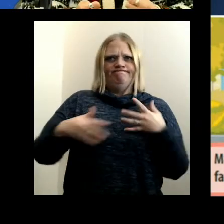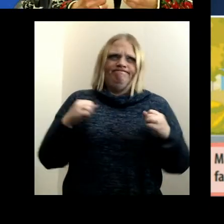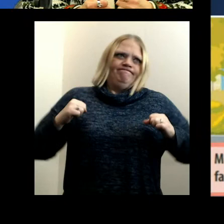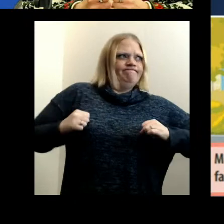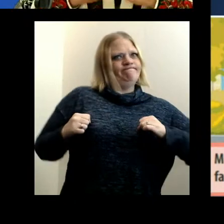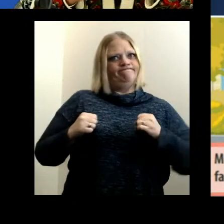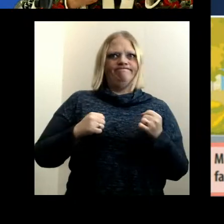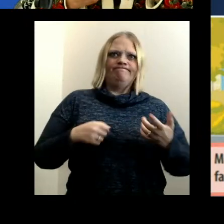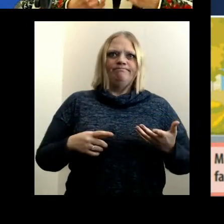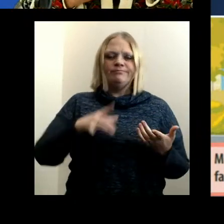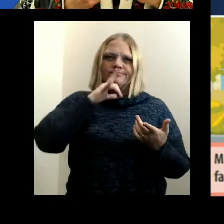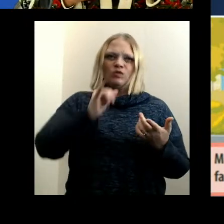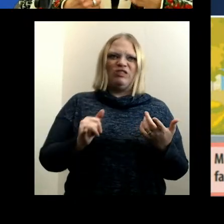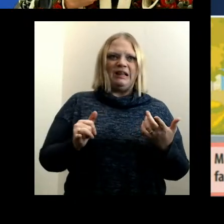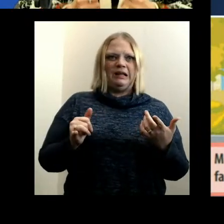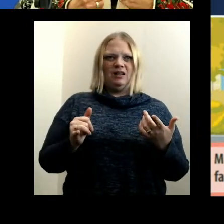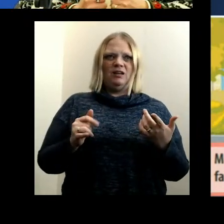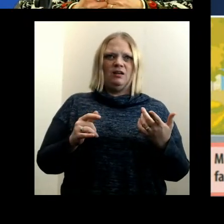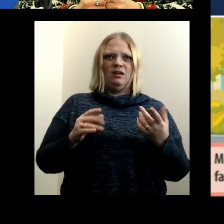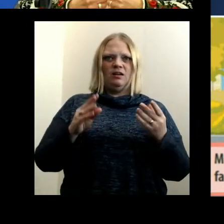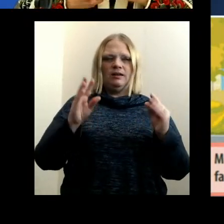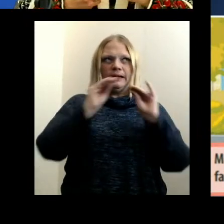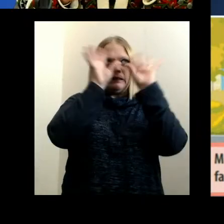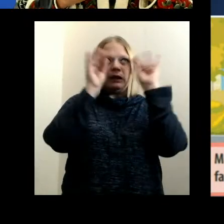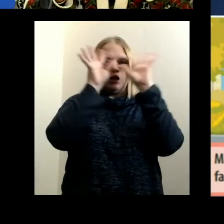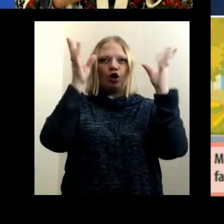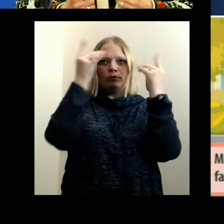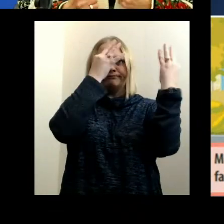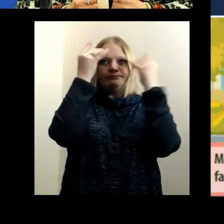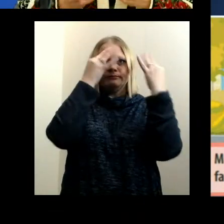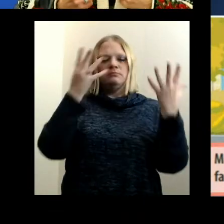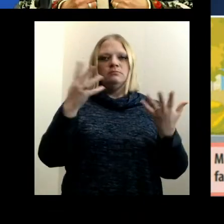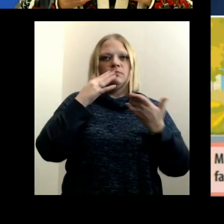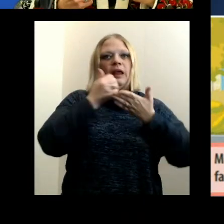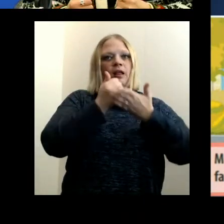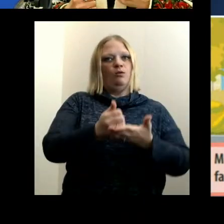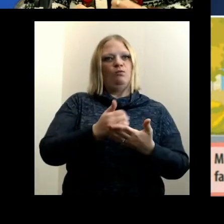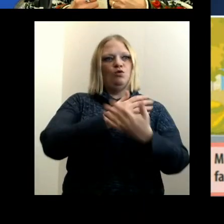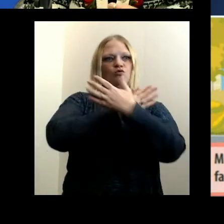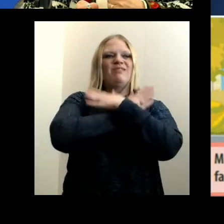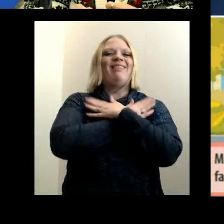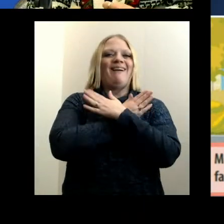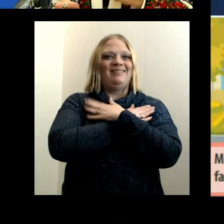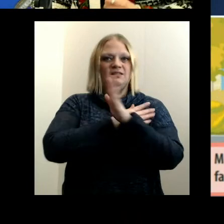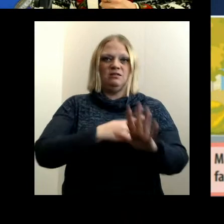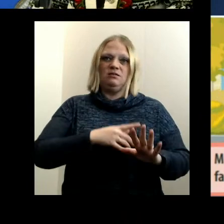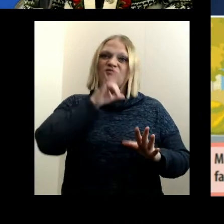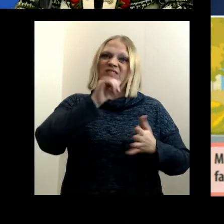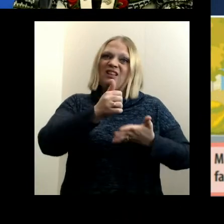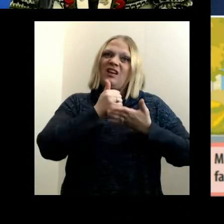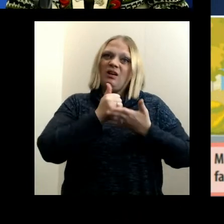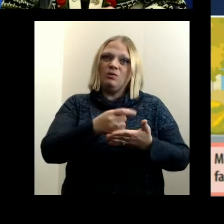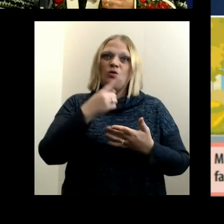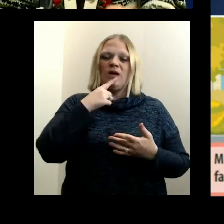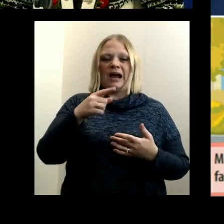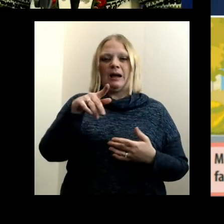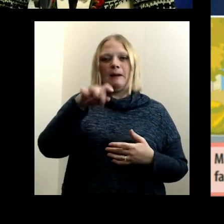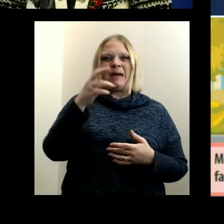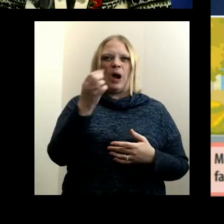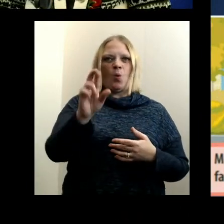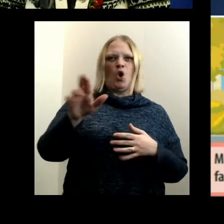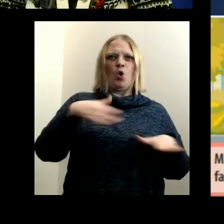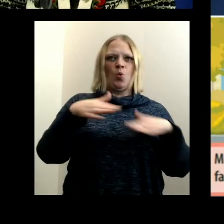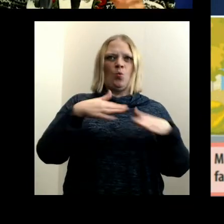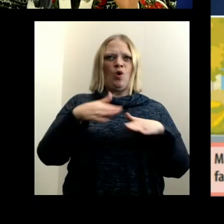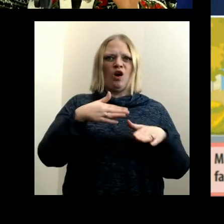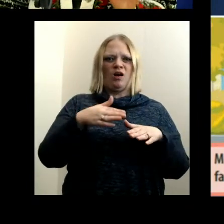and really, clear your thoughts and help you to relax. It is really helpful. I take a power walk every